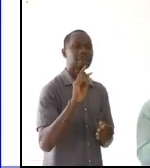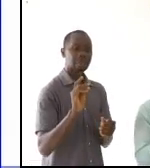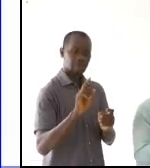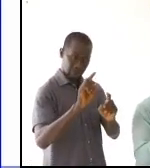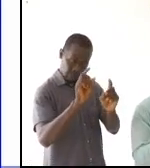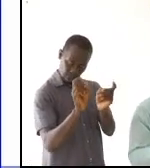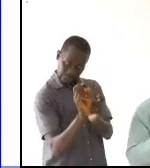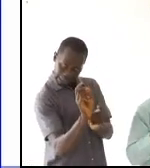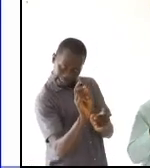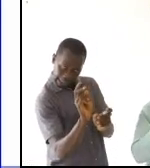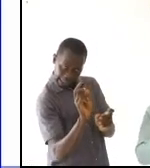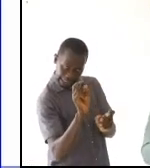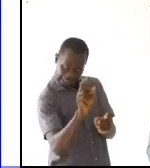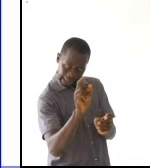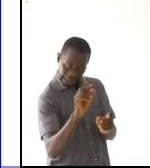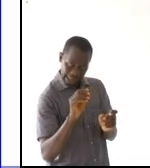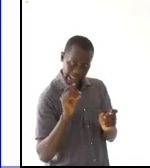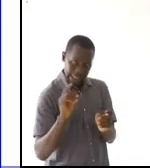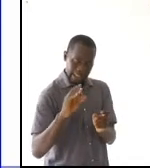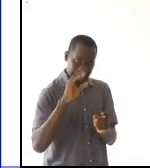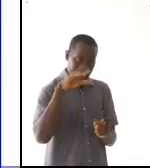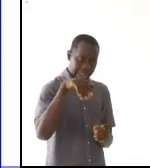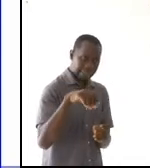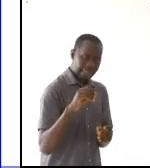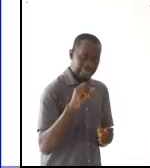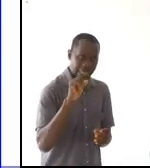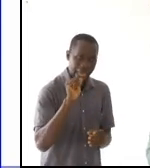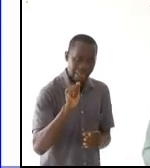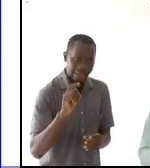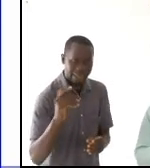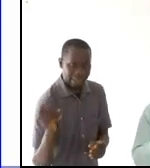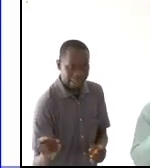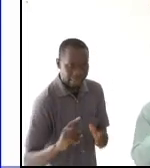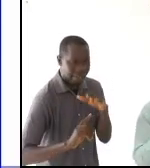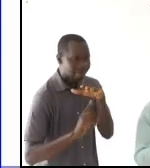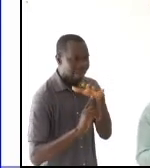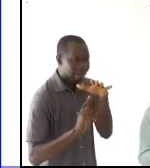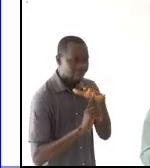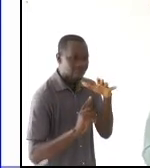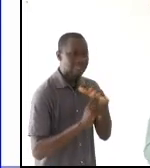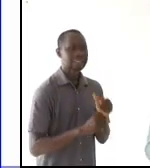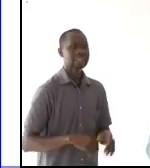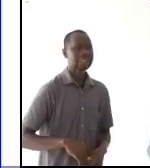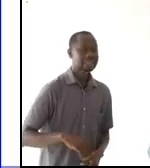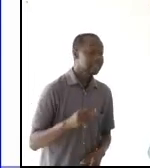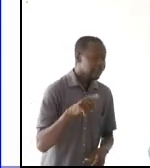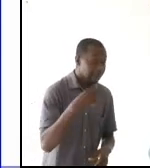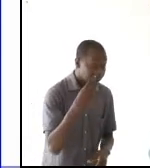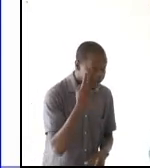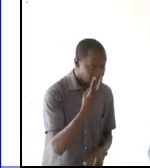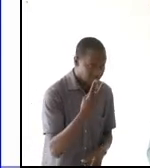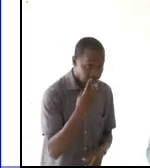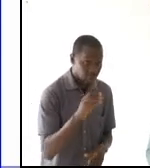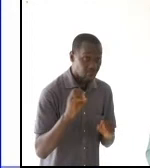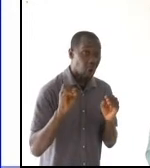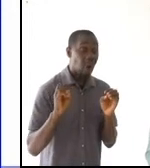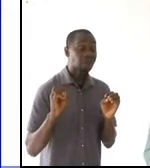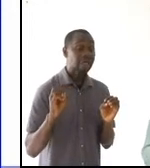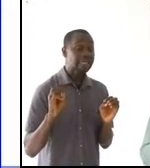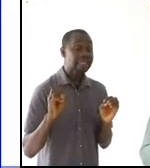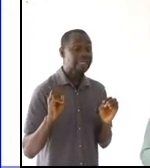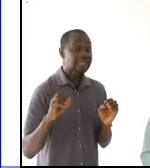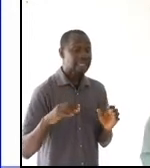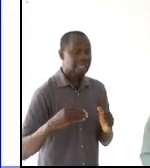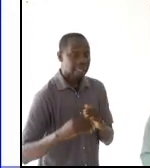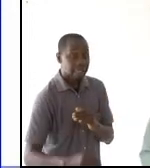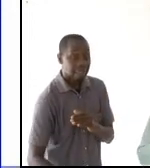kidneys. These are the adrenal gland. They're also very, very important. And of course, you can see the ovaries, and